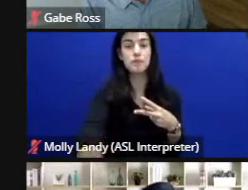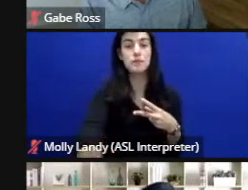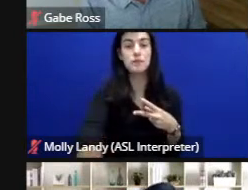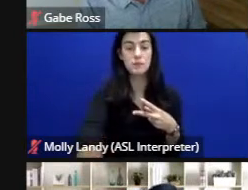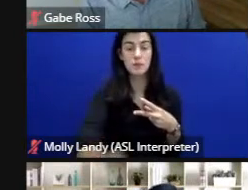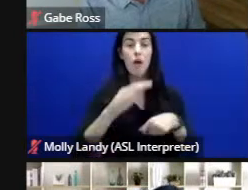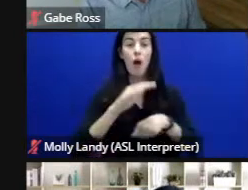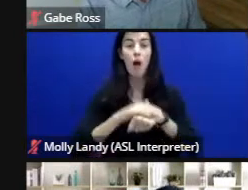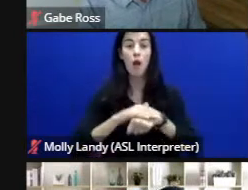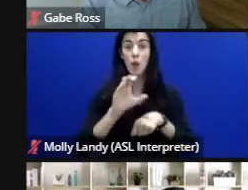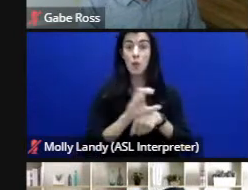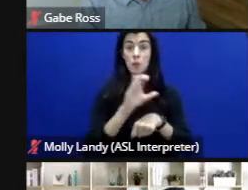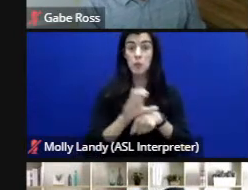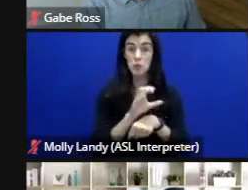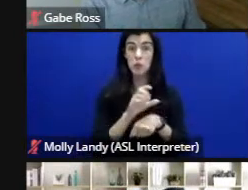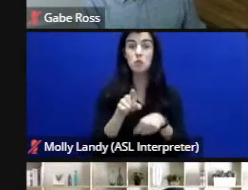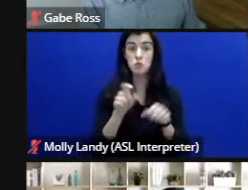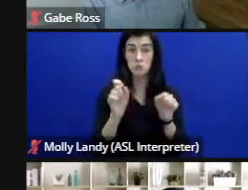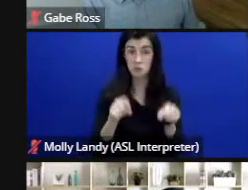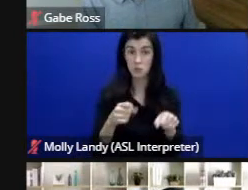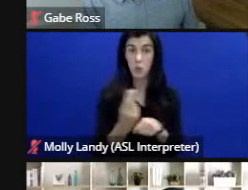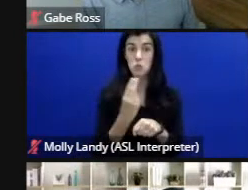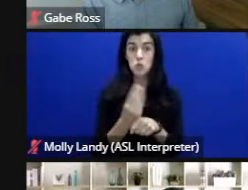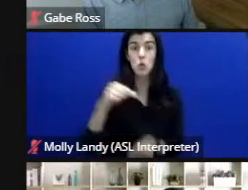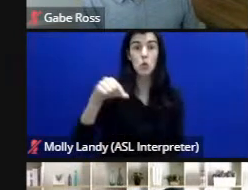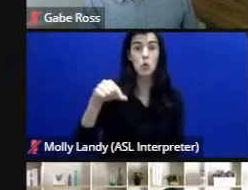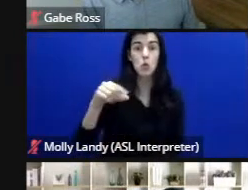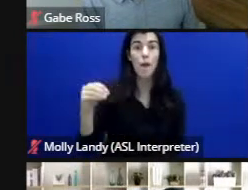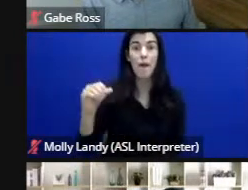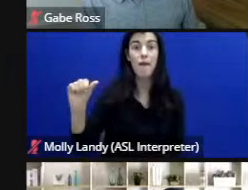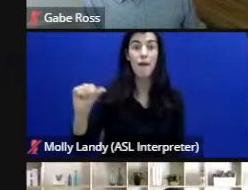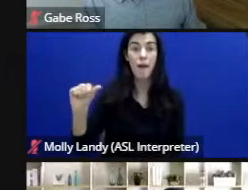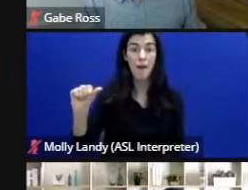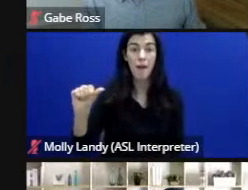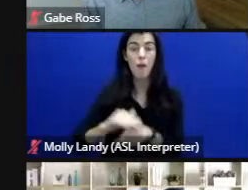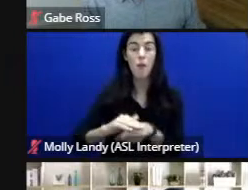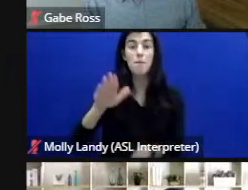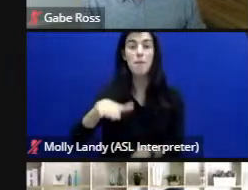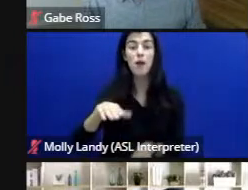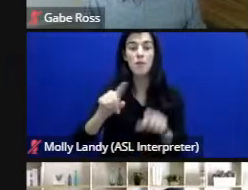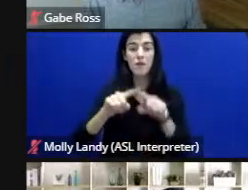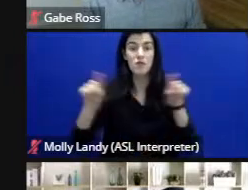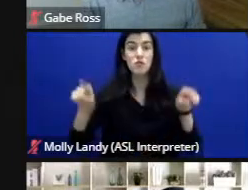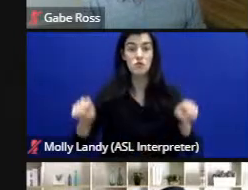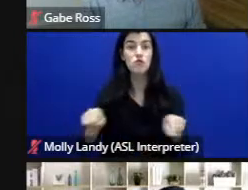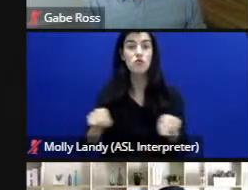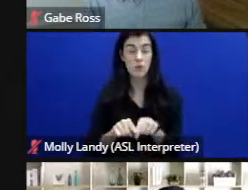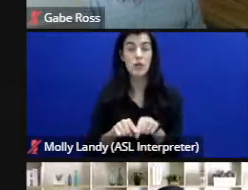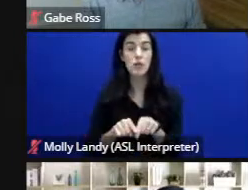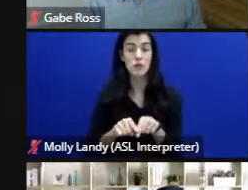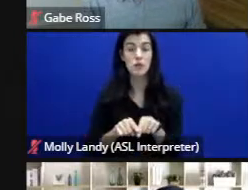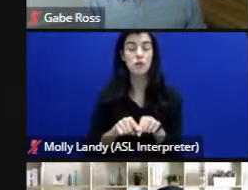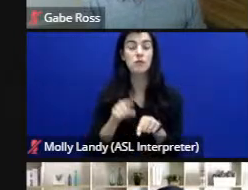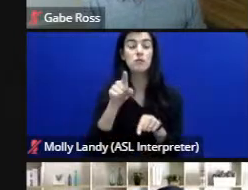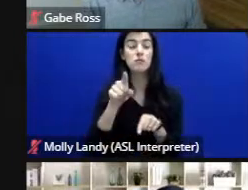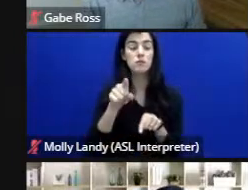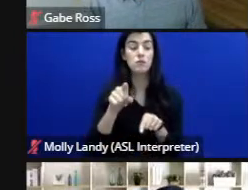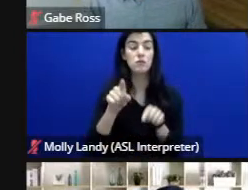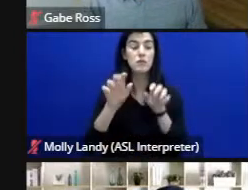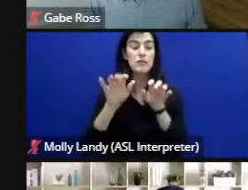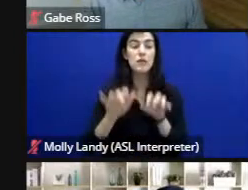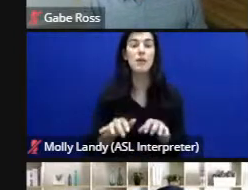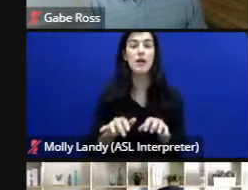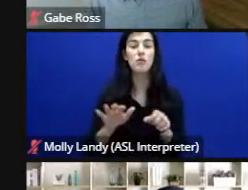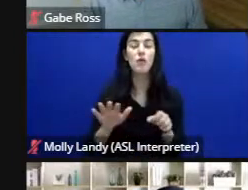computer, you may use the Q&A function, which is at the bottom of your screen, to submit your full name and the matter of which you wish